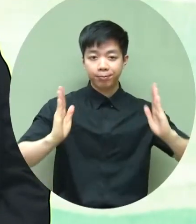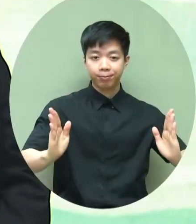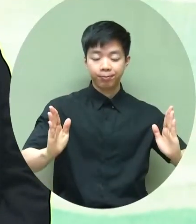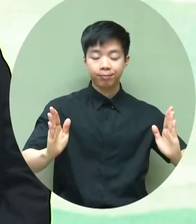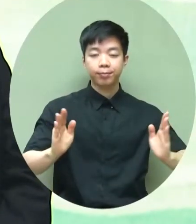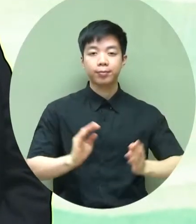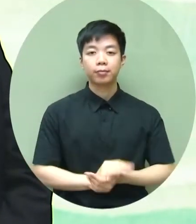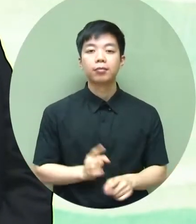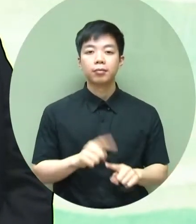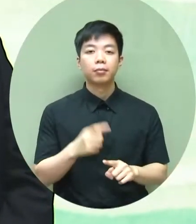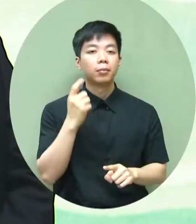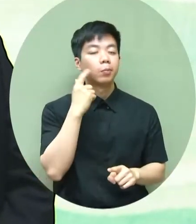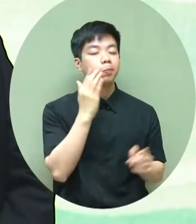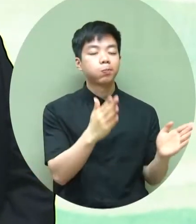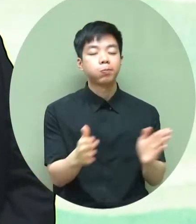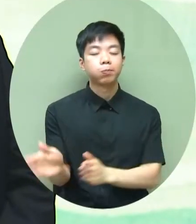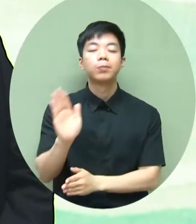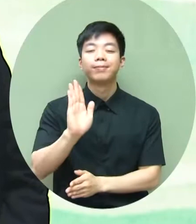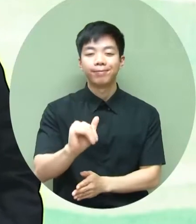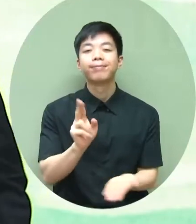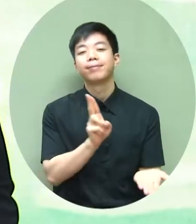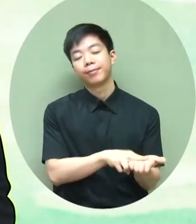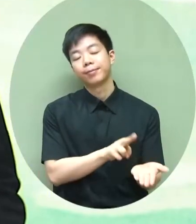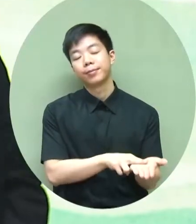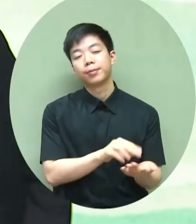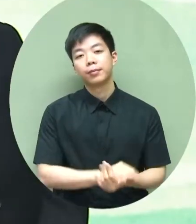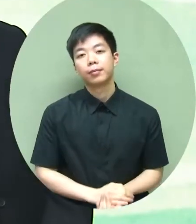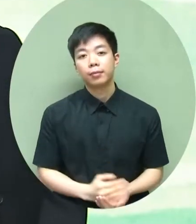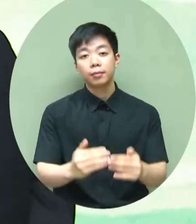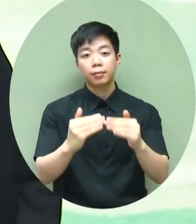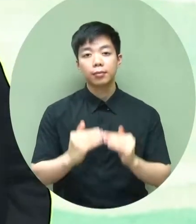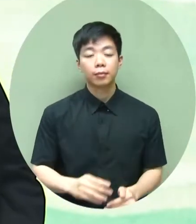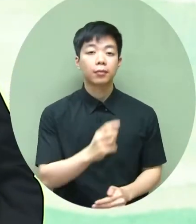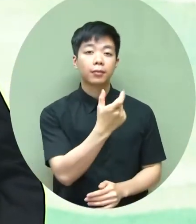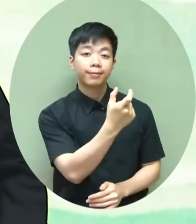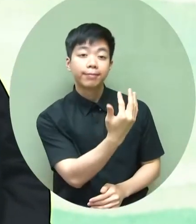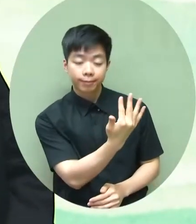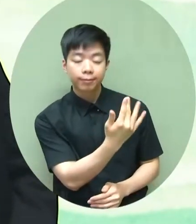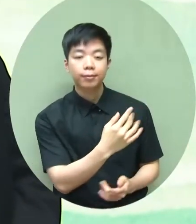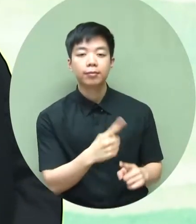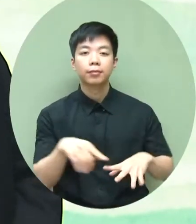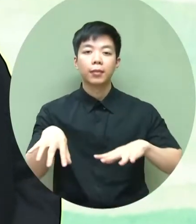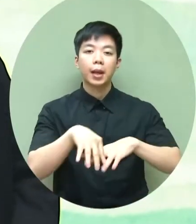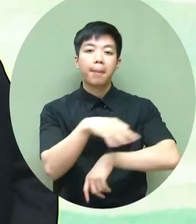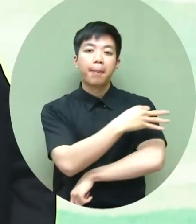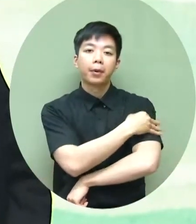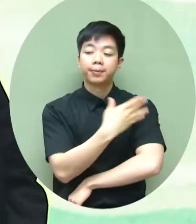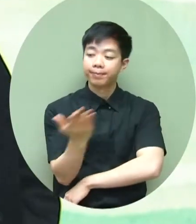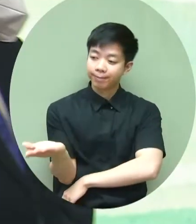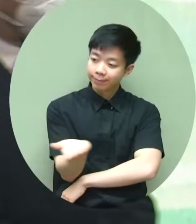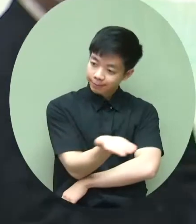As regards to the pricing, I'll leave it to invite Dr. Gam to explain in more details.